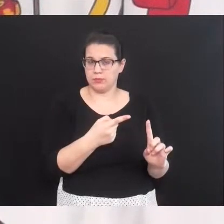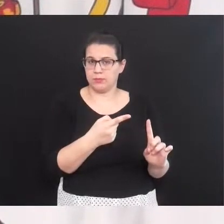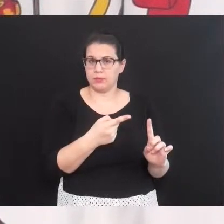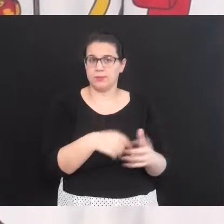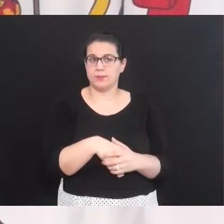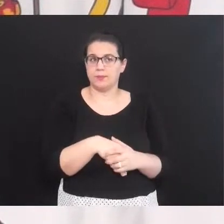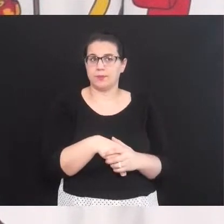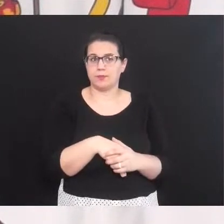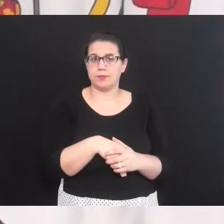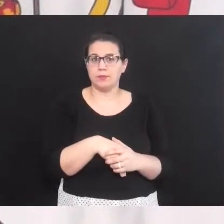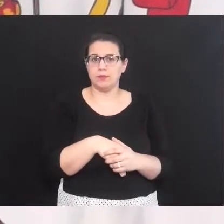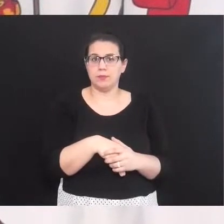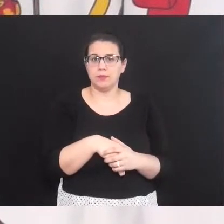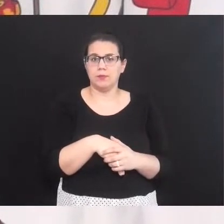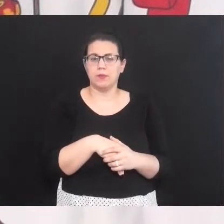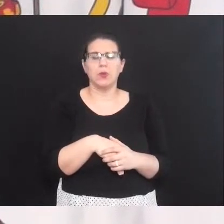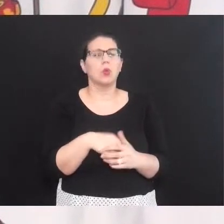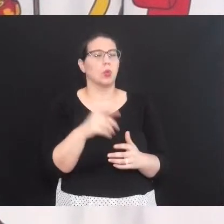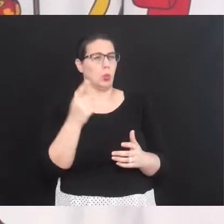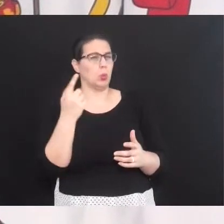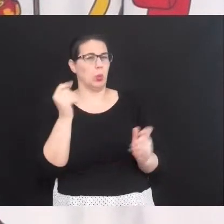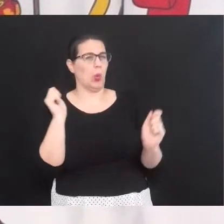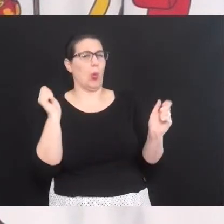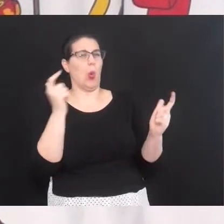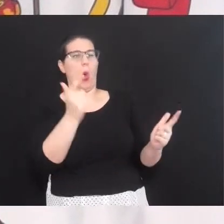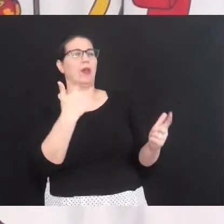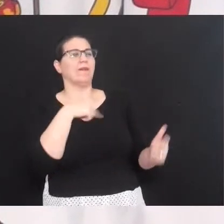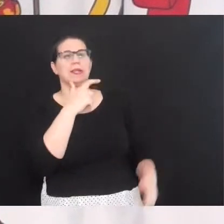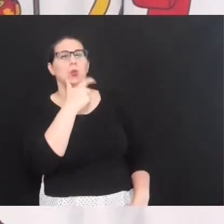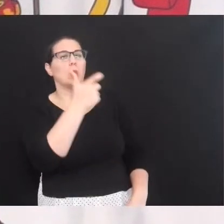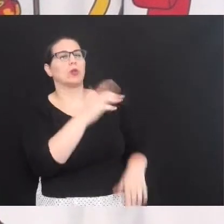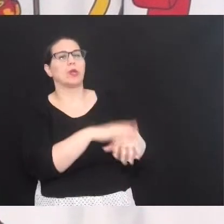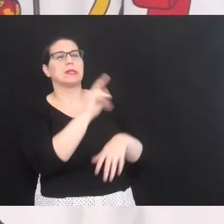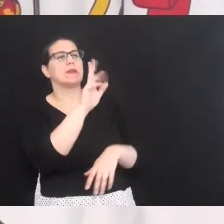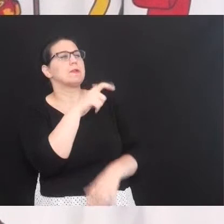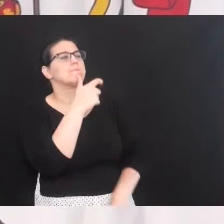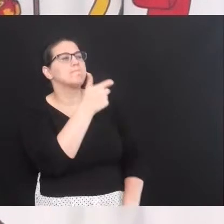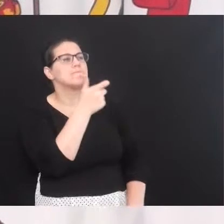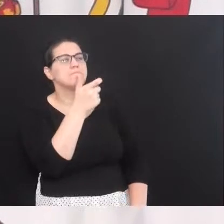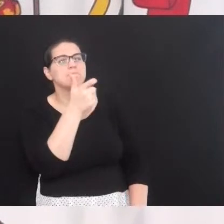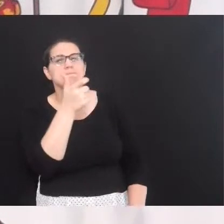That we've all watched on TV exactly